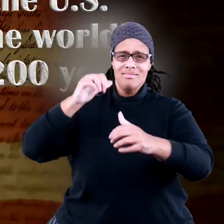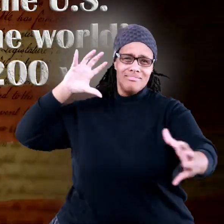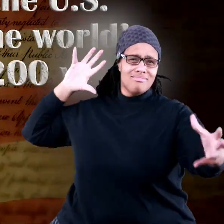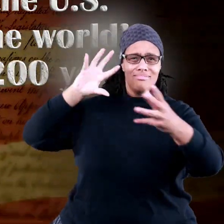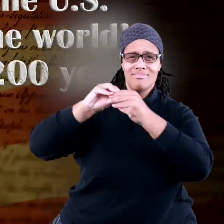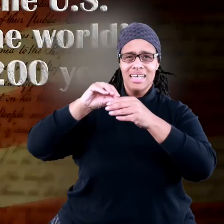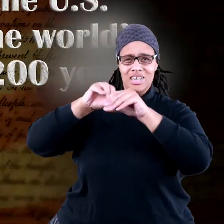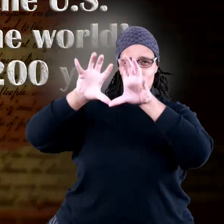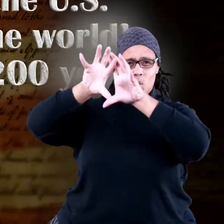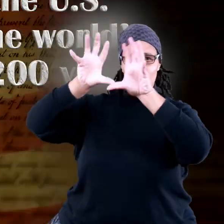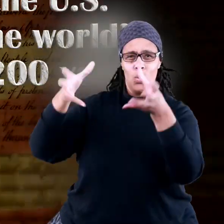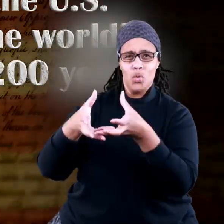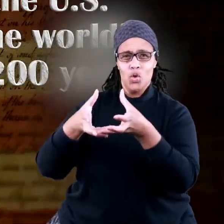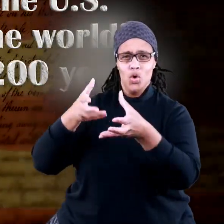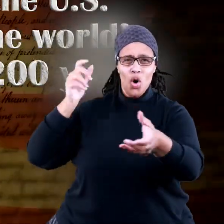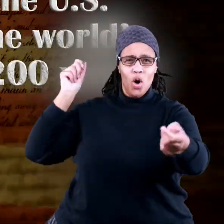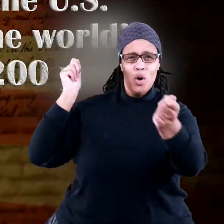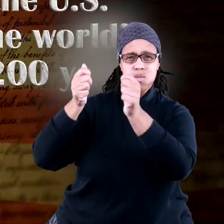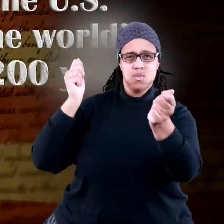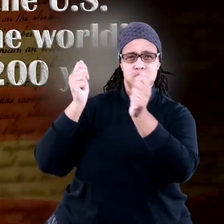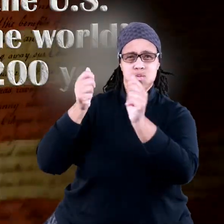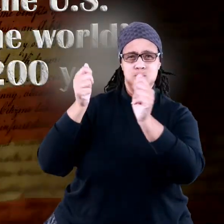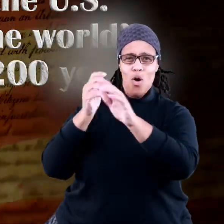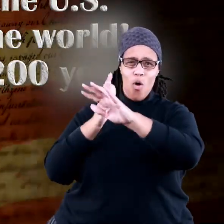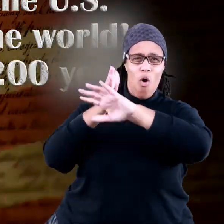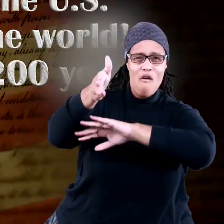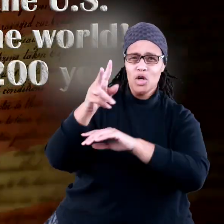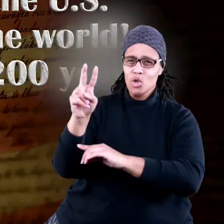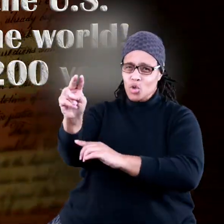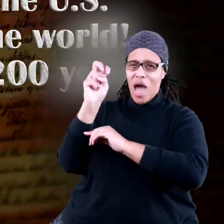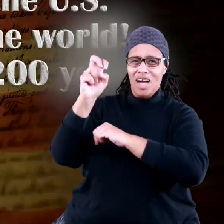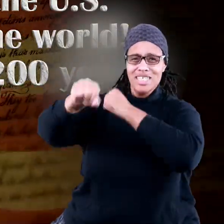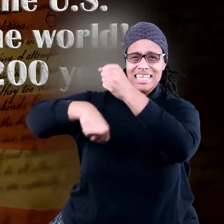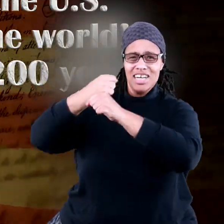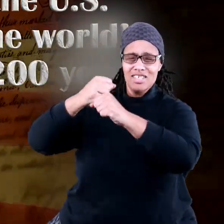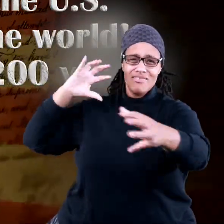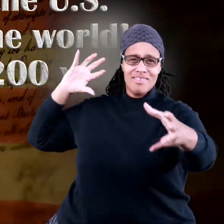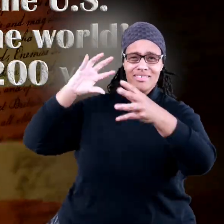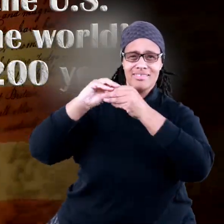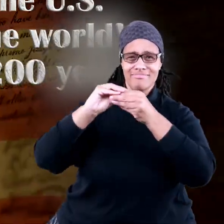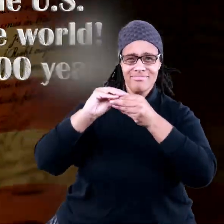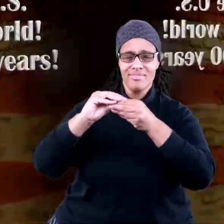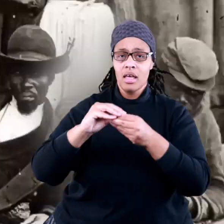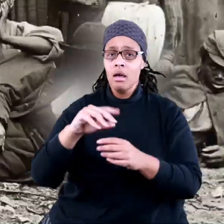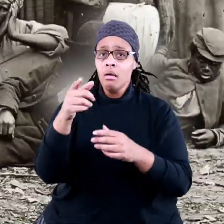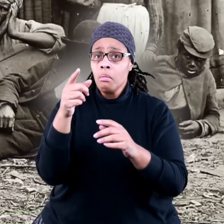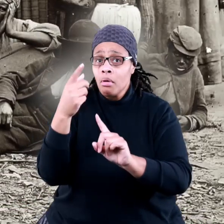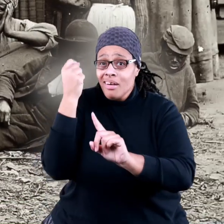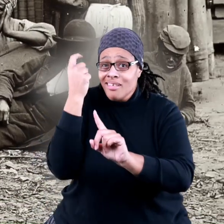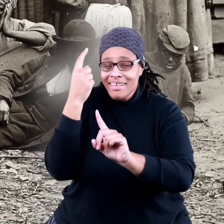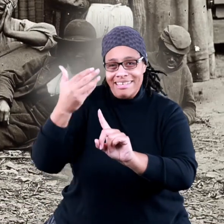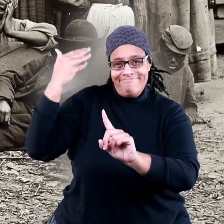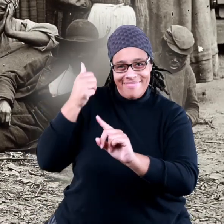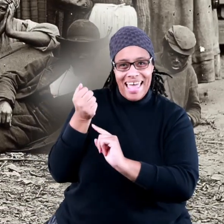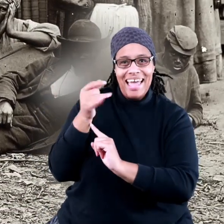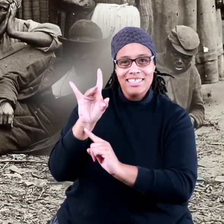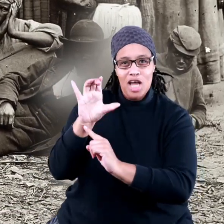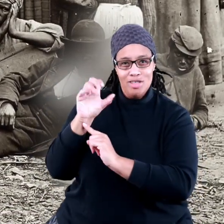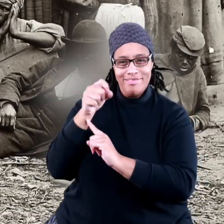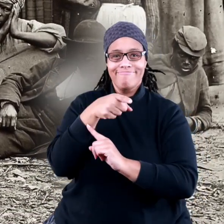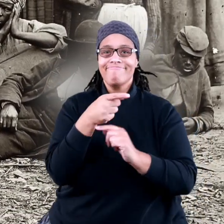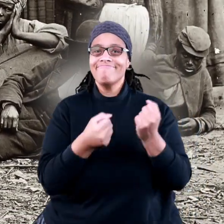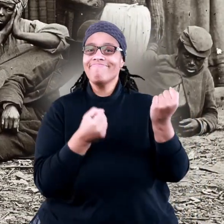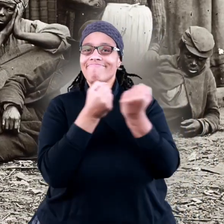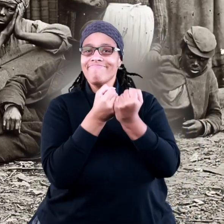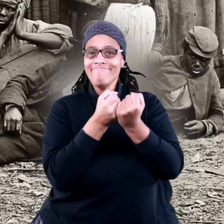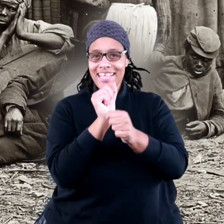in the world. The beliefs of the party have changed during its more than 200 years of existence. But in the 1800s,